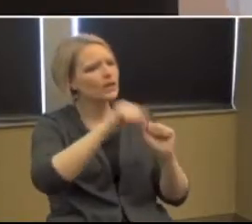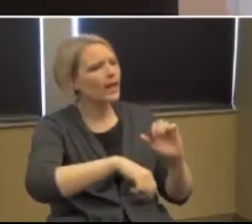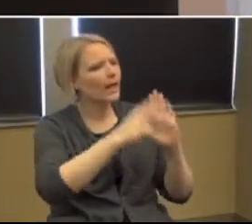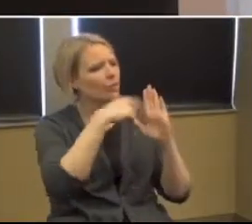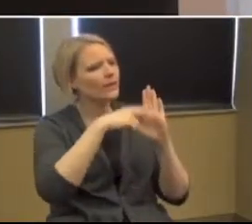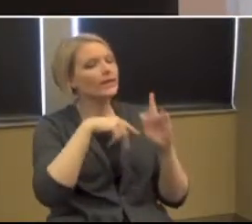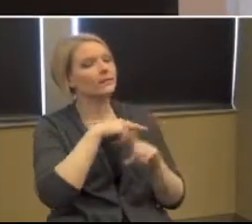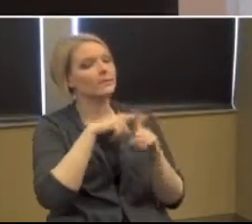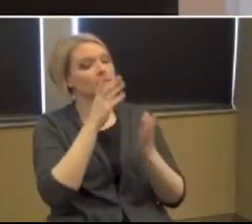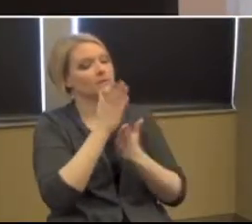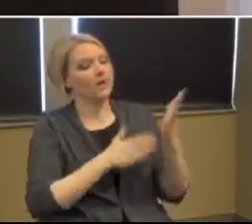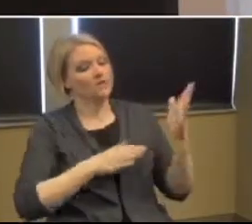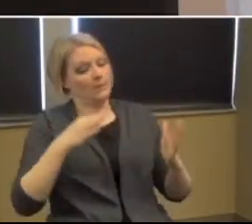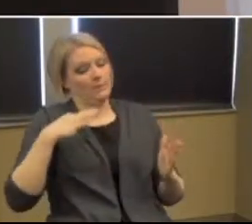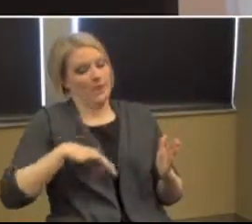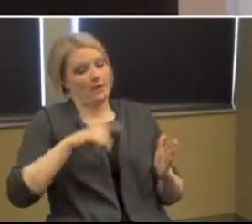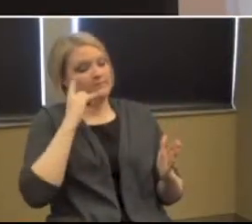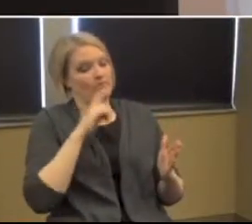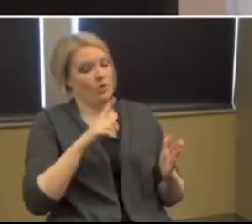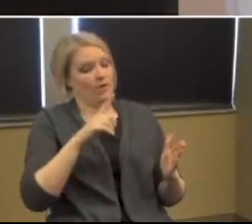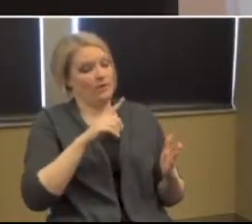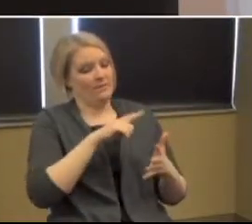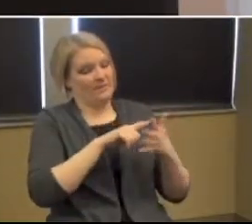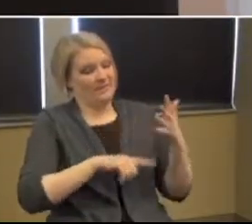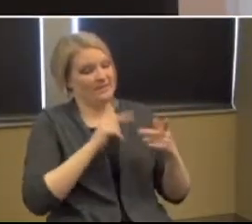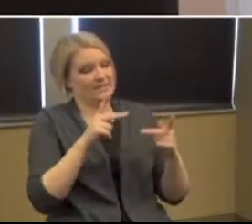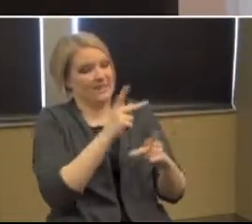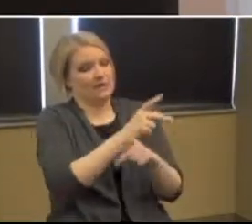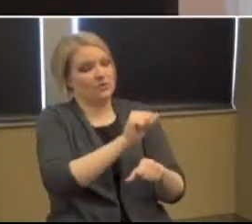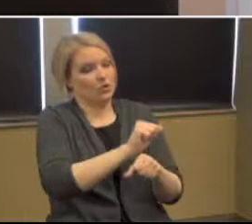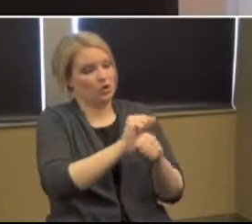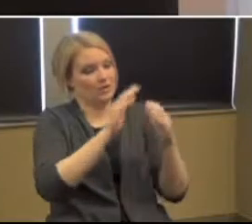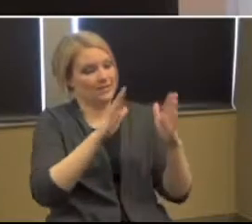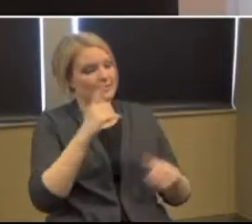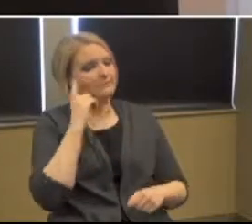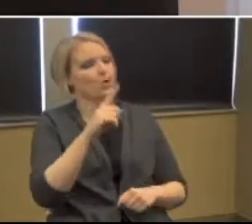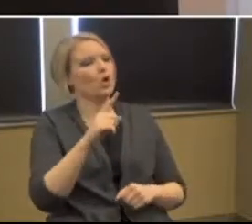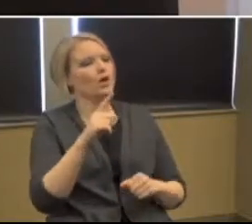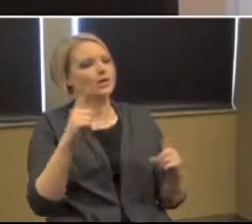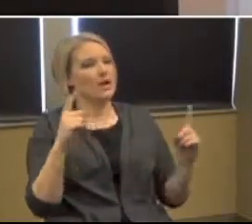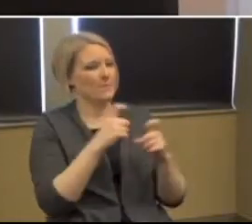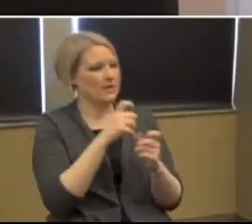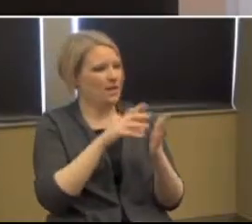benefits of these work systems for particularly complex learners. The